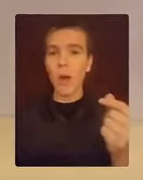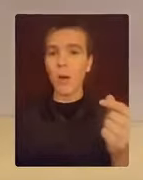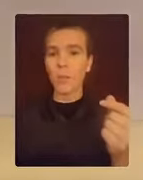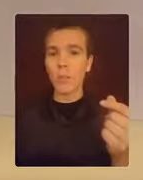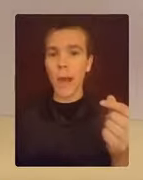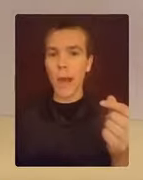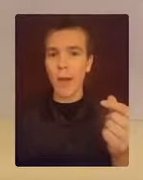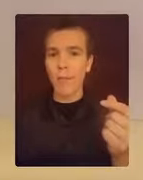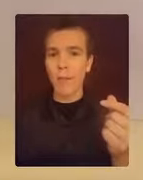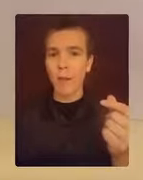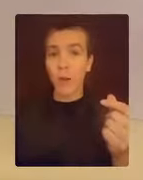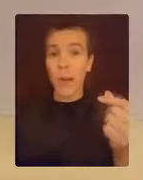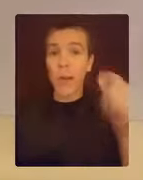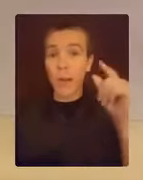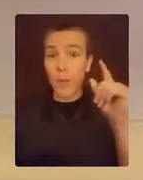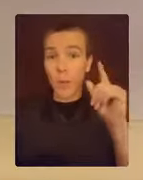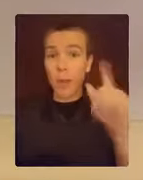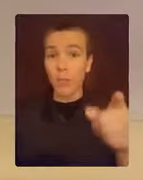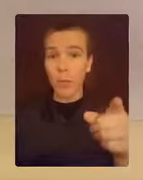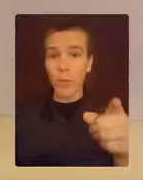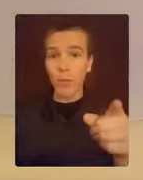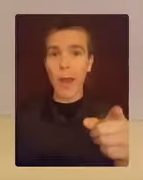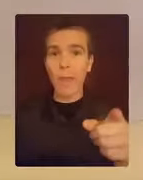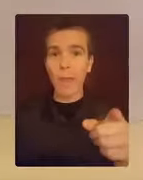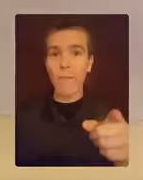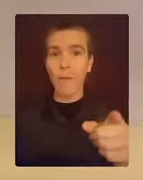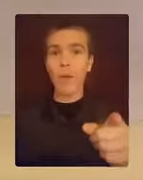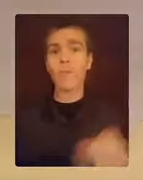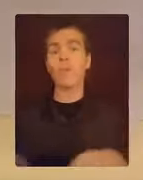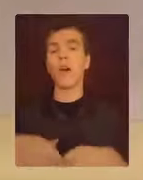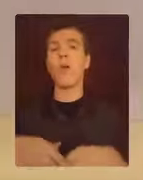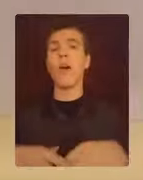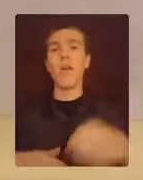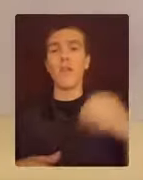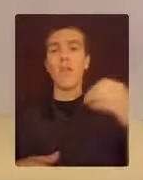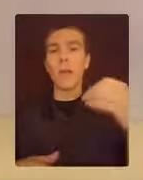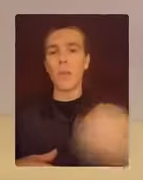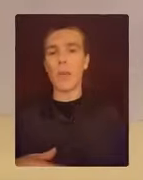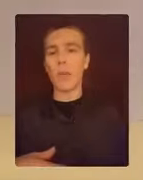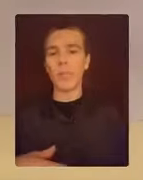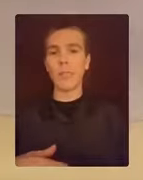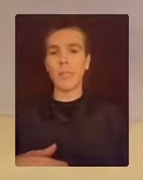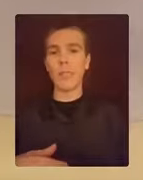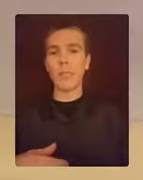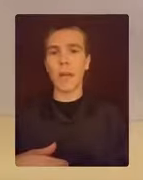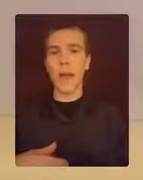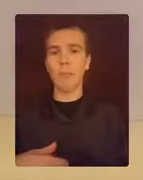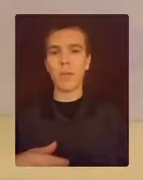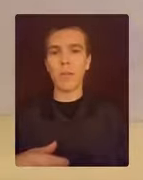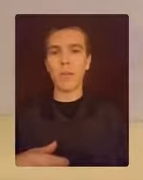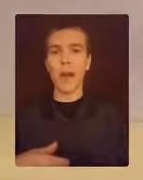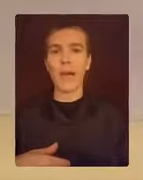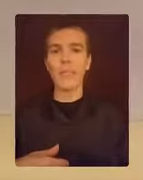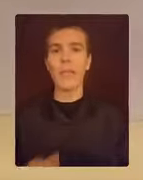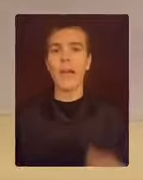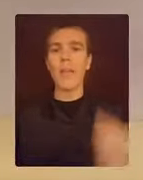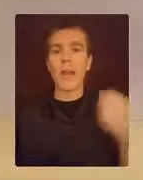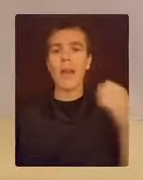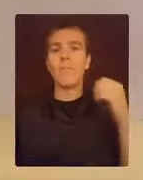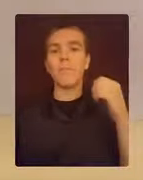those thoughts you have, they come into reality in front of you. So if you begin reminiscing on something that happened in your